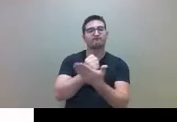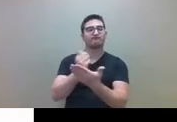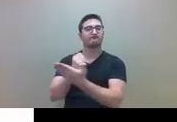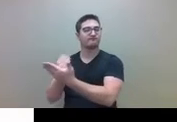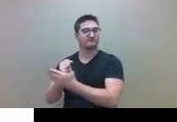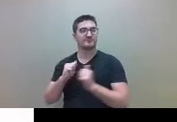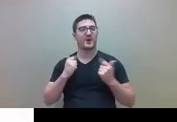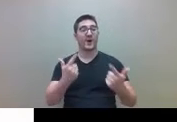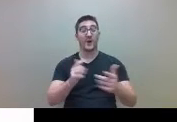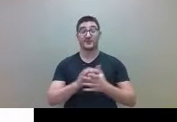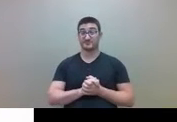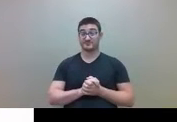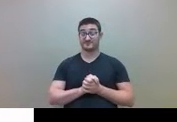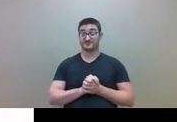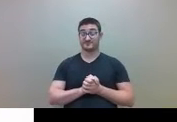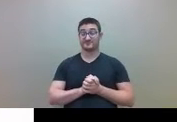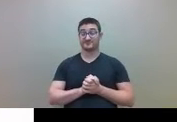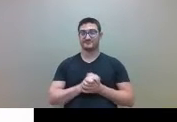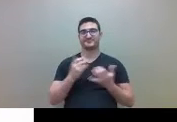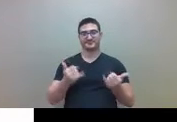I'll show you that wheel in a second.